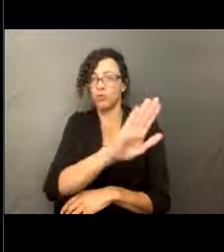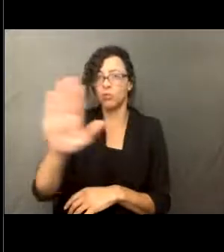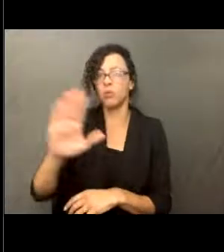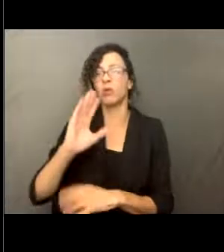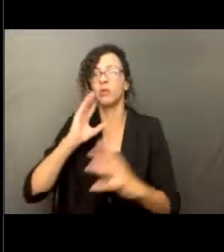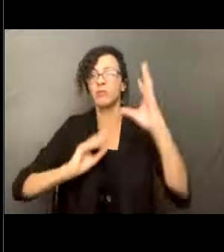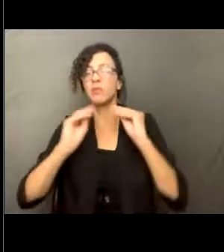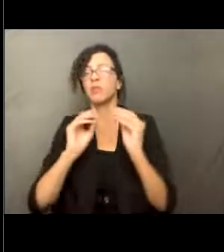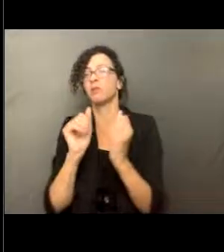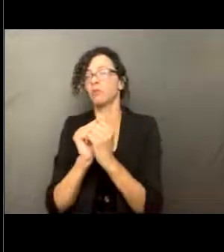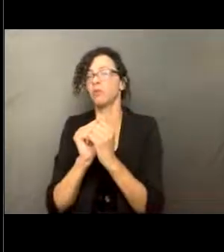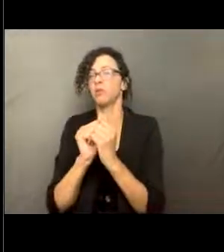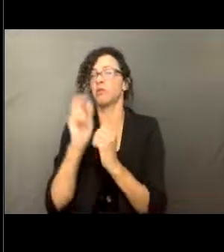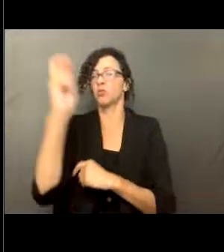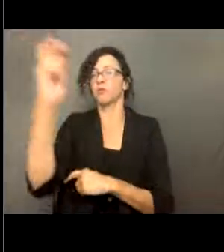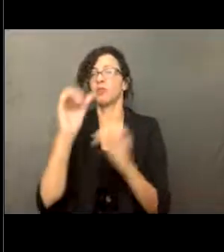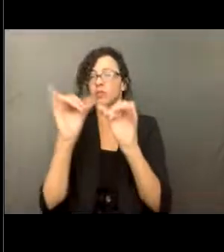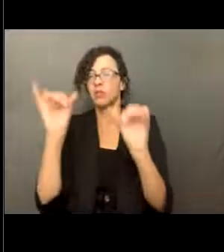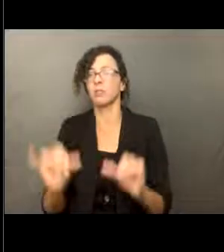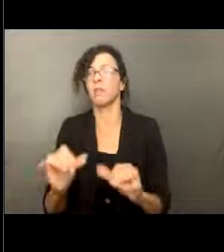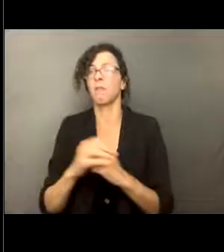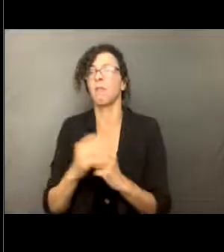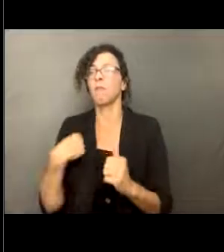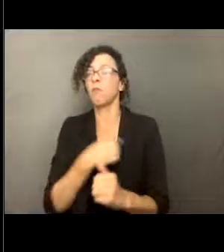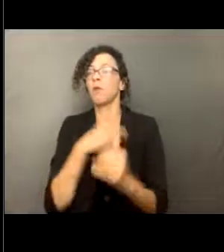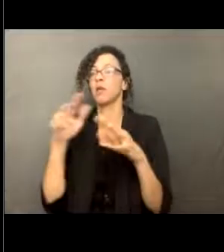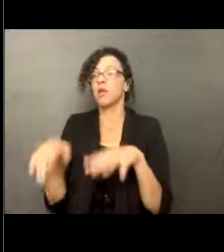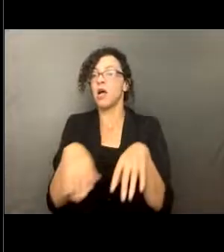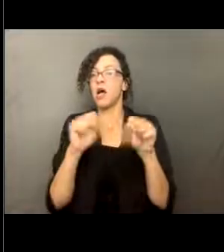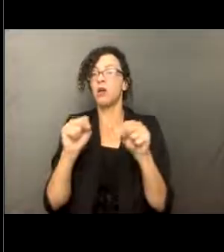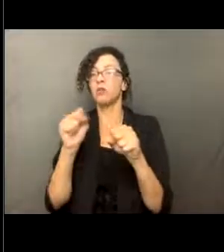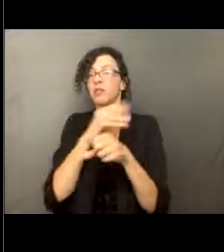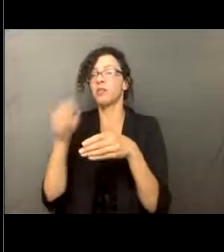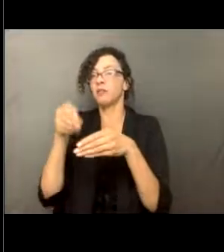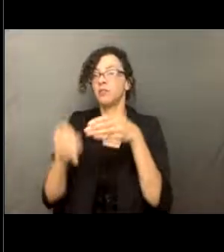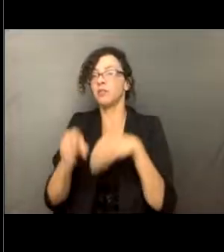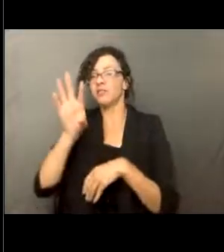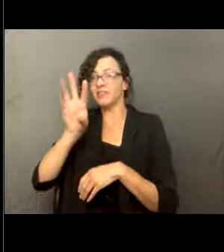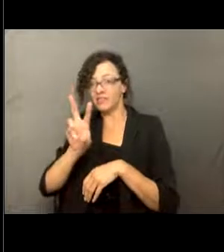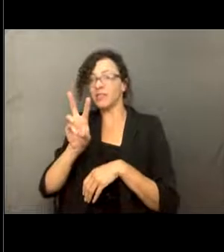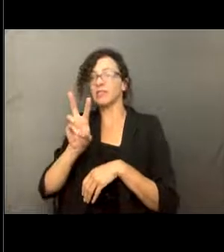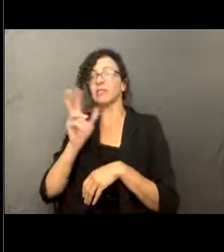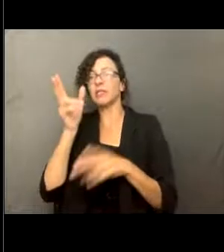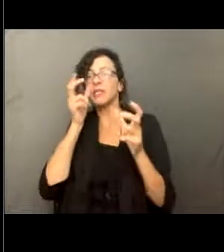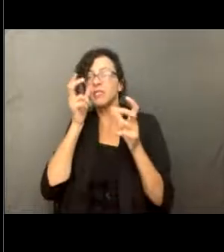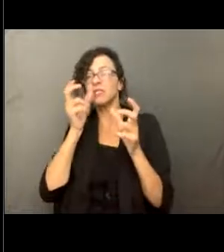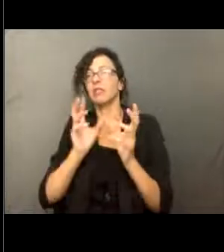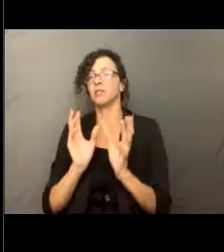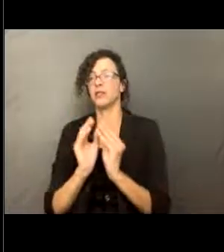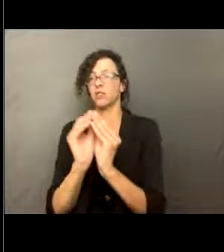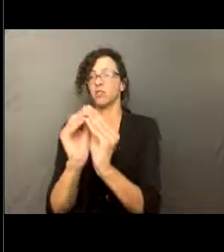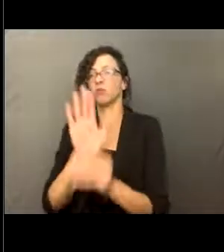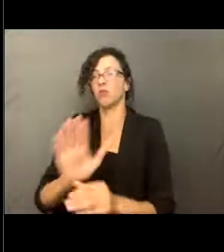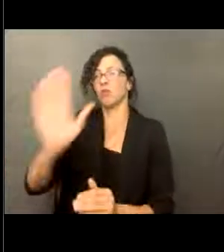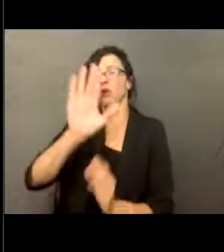held and completed our 6 listening sessions throughout the state, geographical locations that were selected and